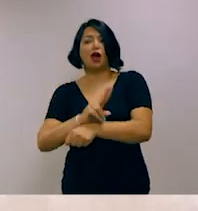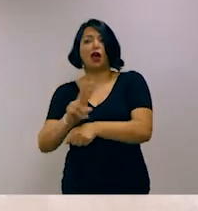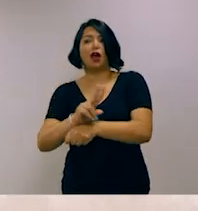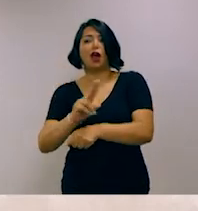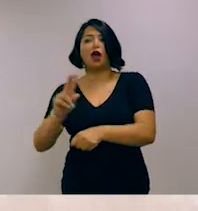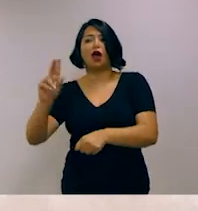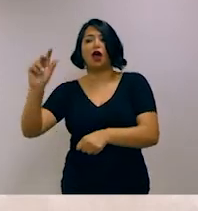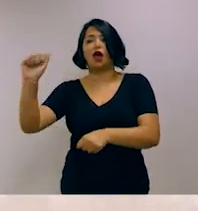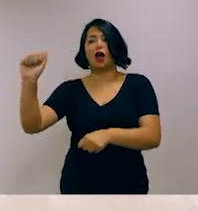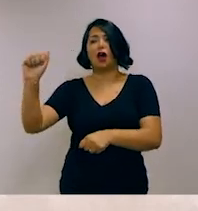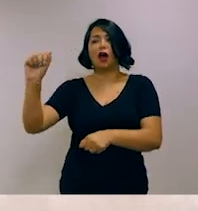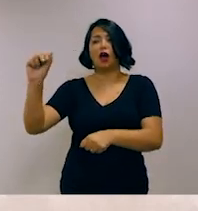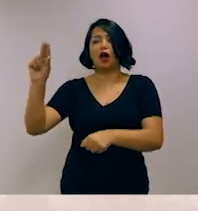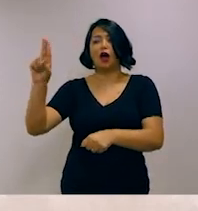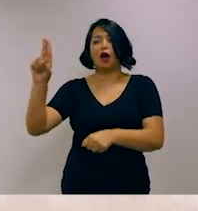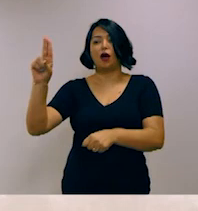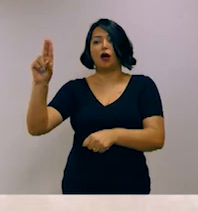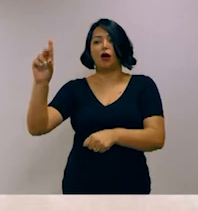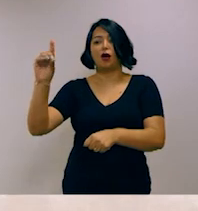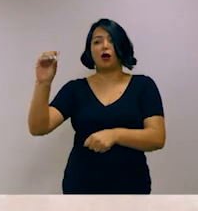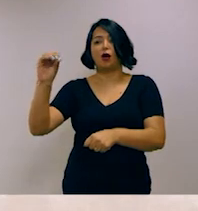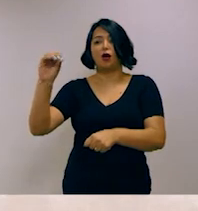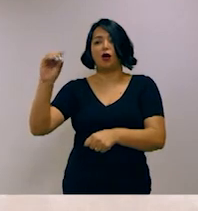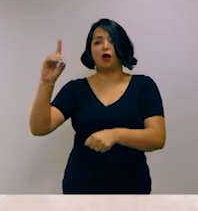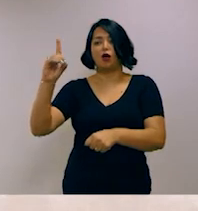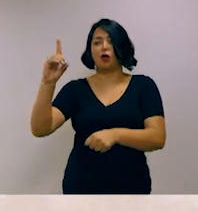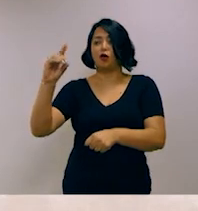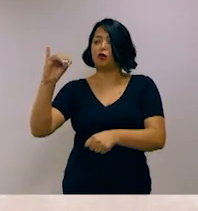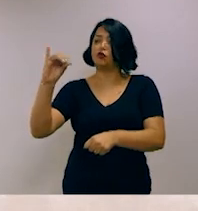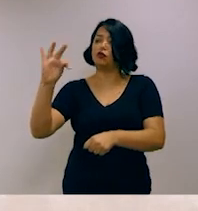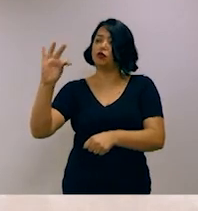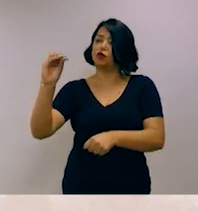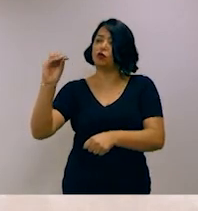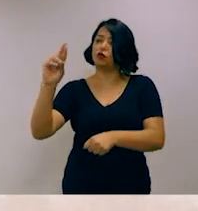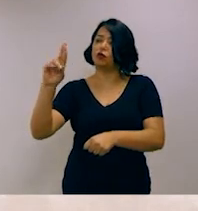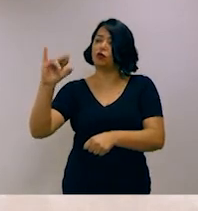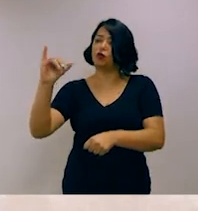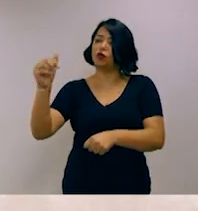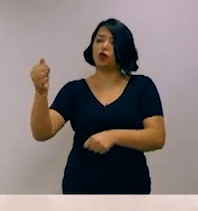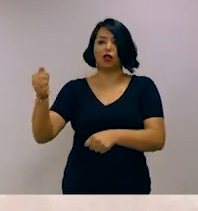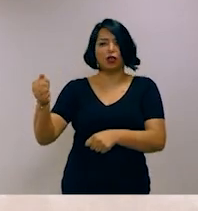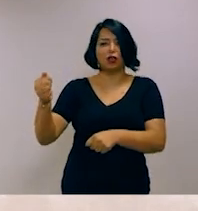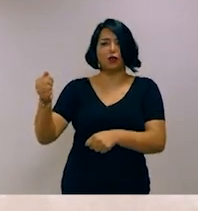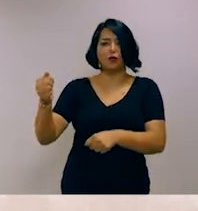and end work, objective work, and also some use for our society.